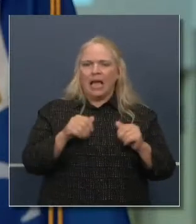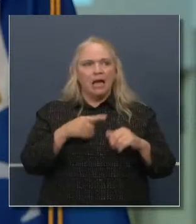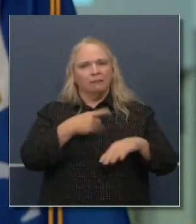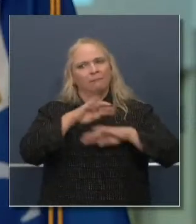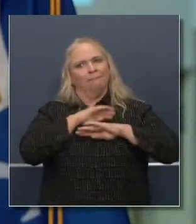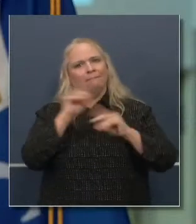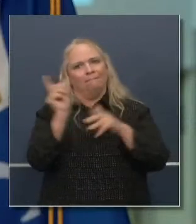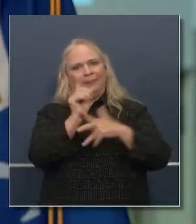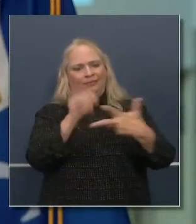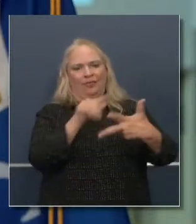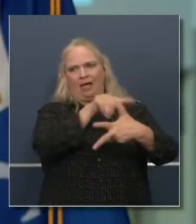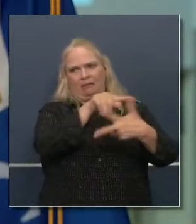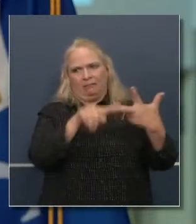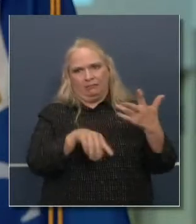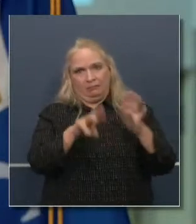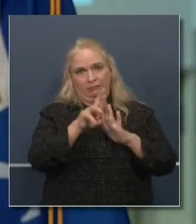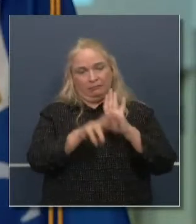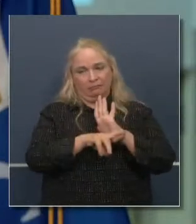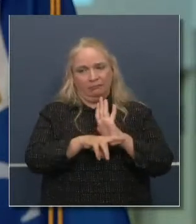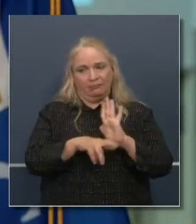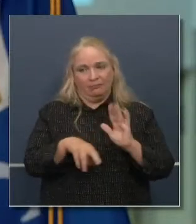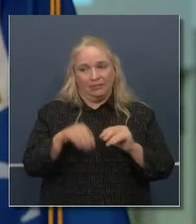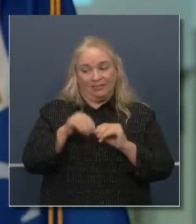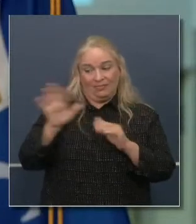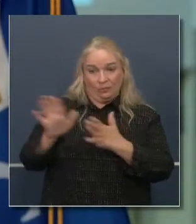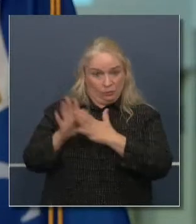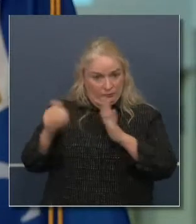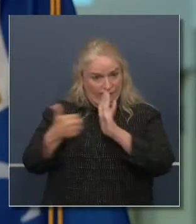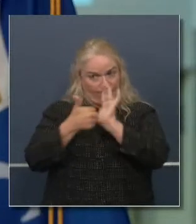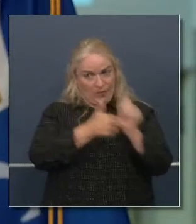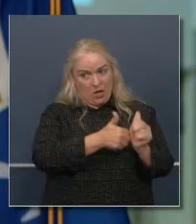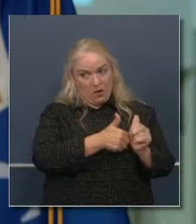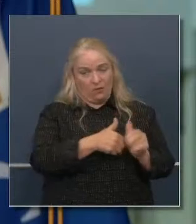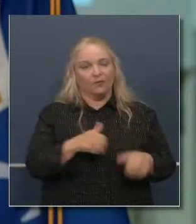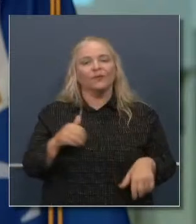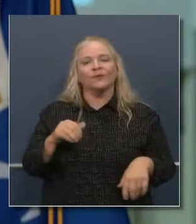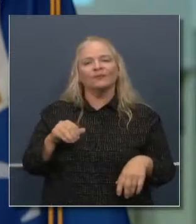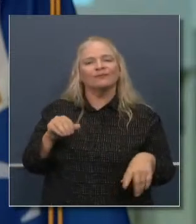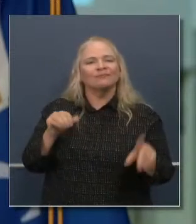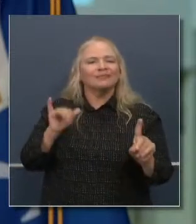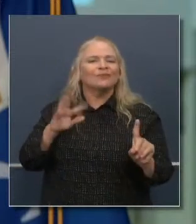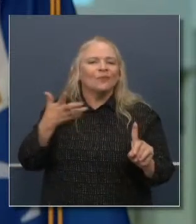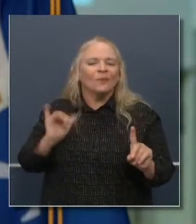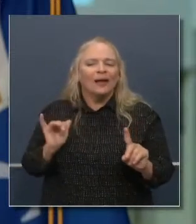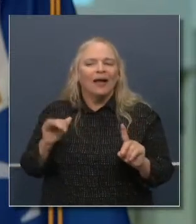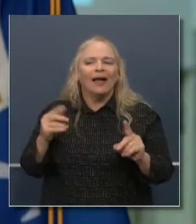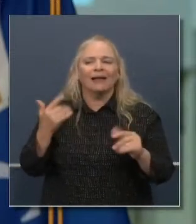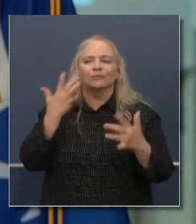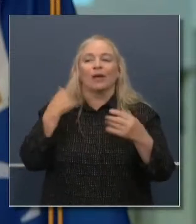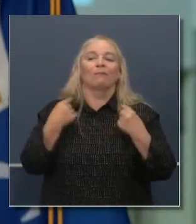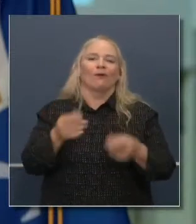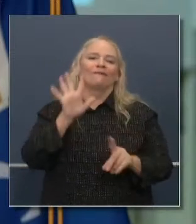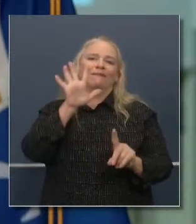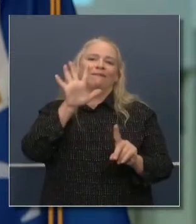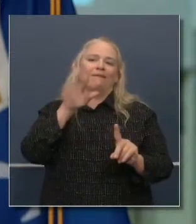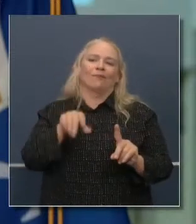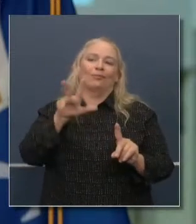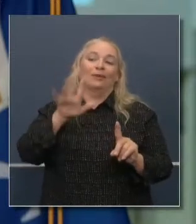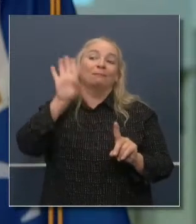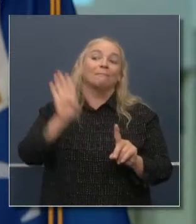in these respective districts. And that's why we put up $5.3 billion in this year's